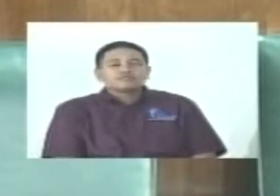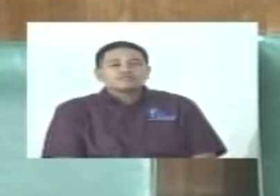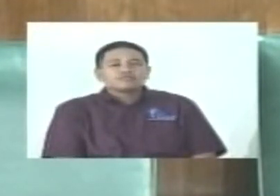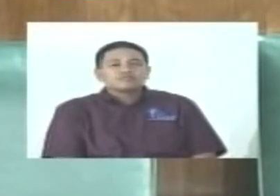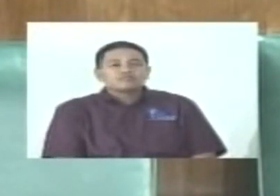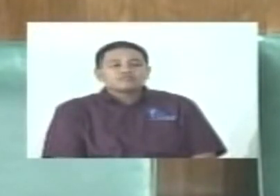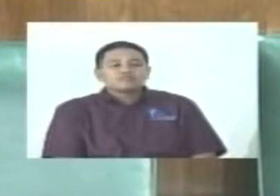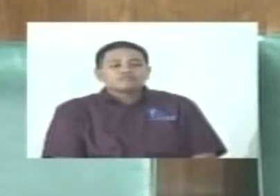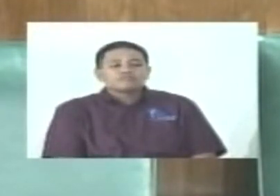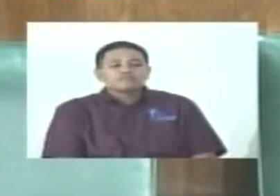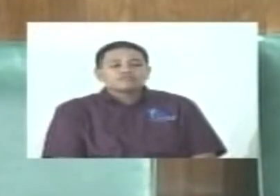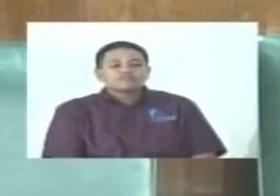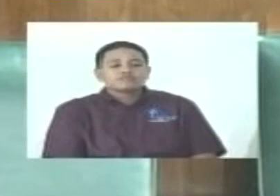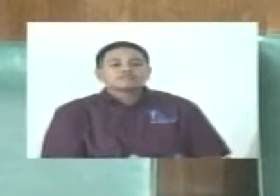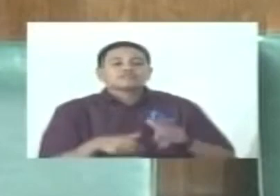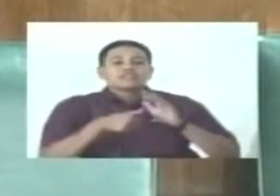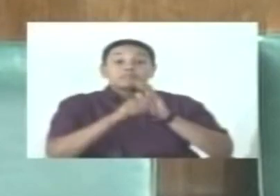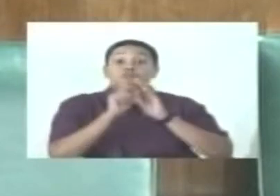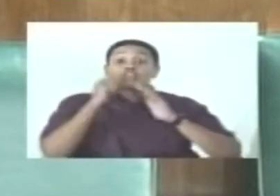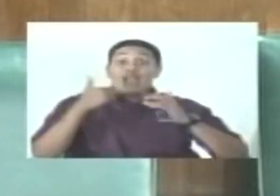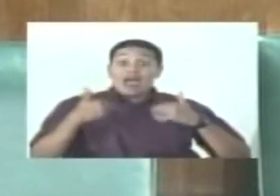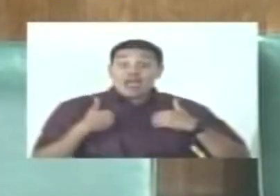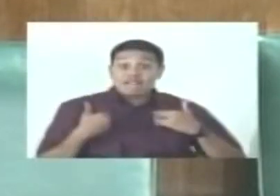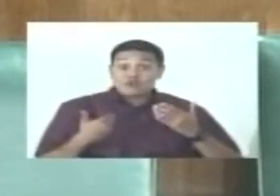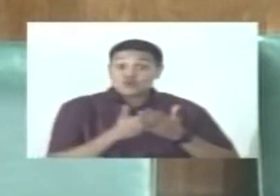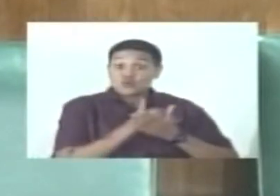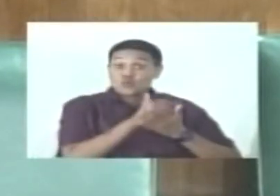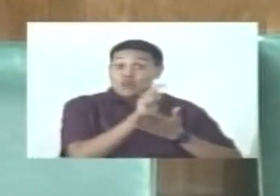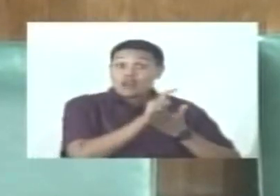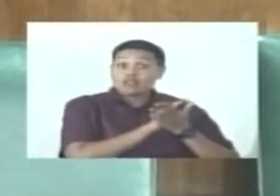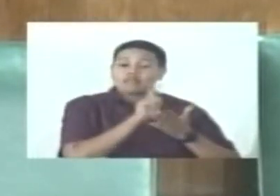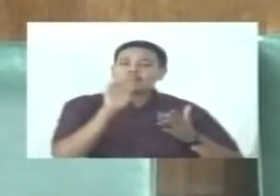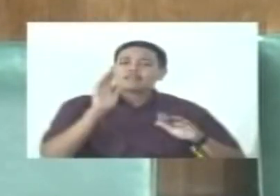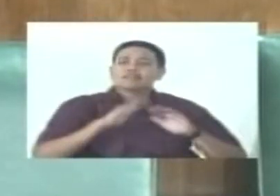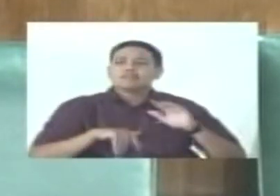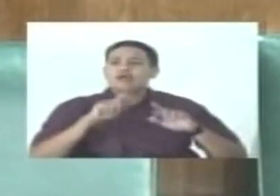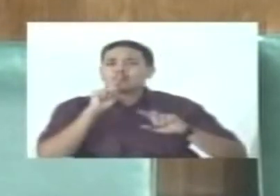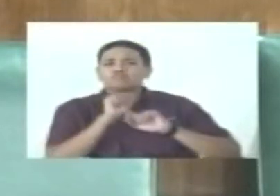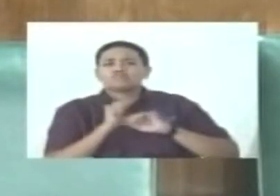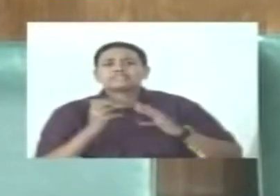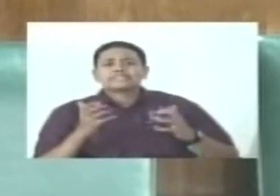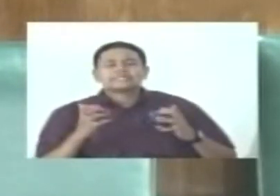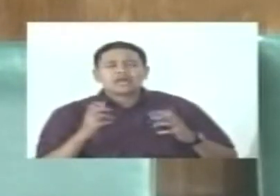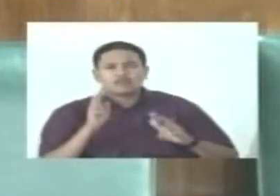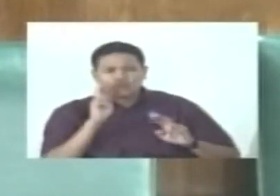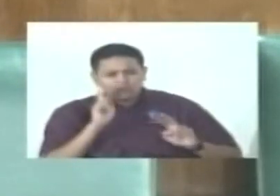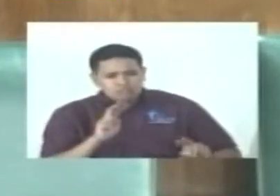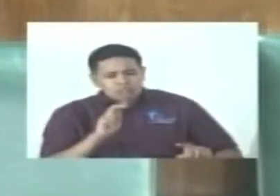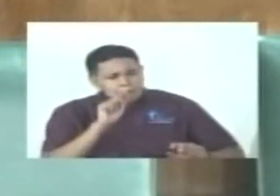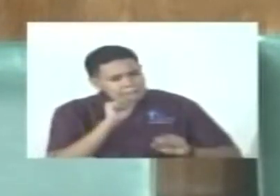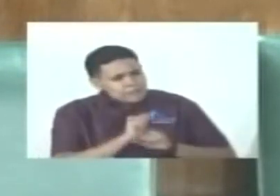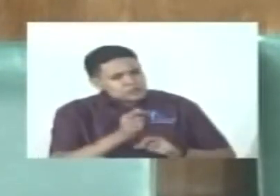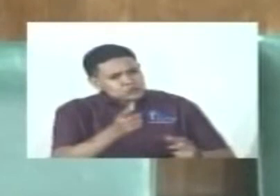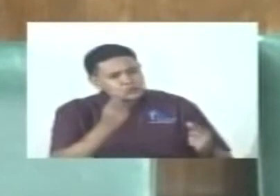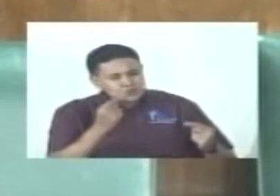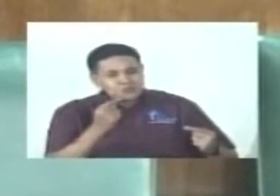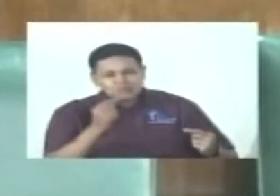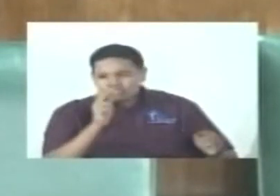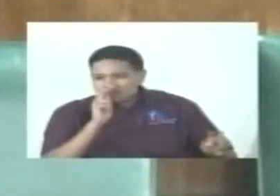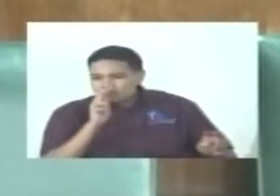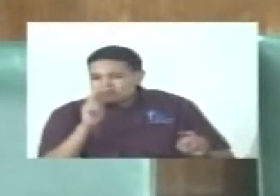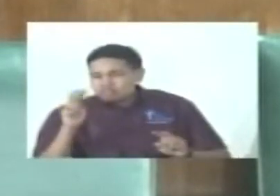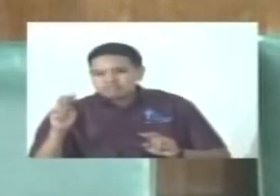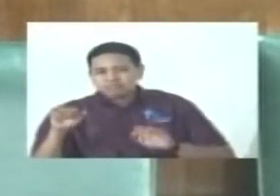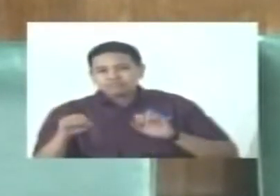legislation rather than a desire to enforce. And I hope, Minister Samuda, that the